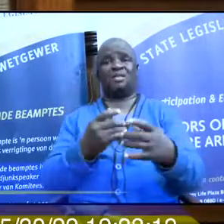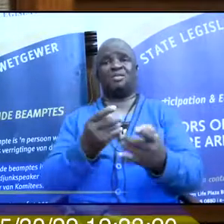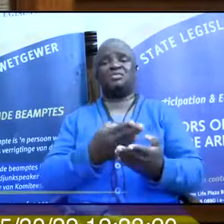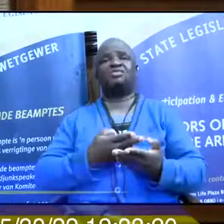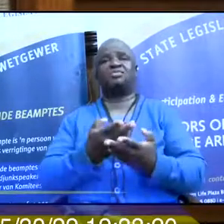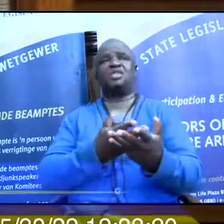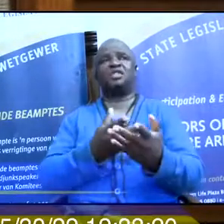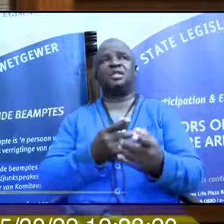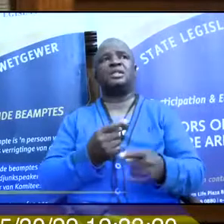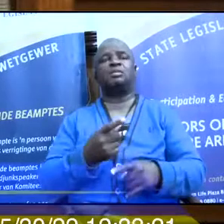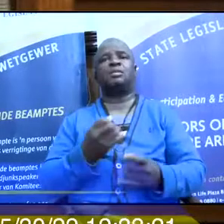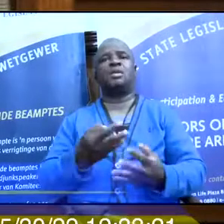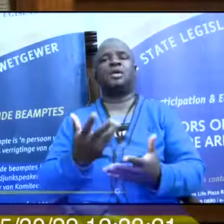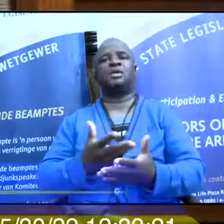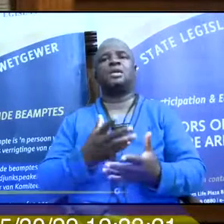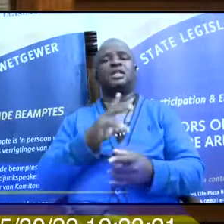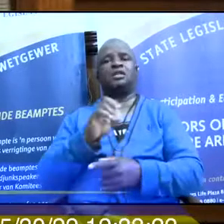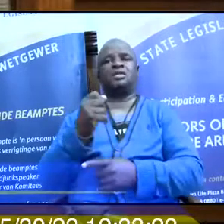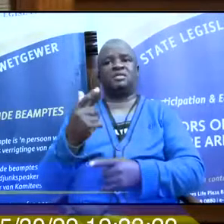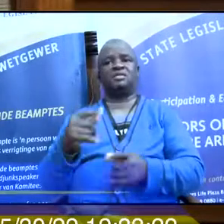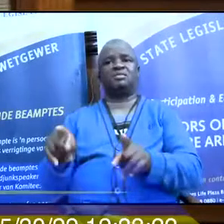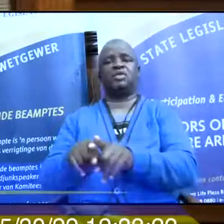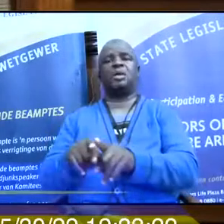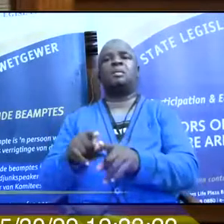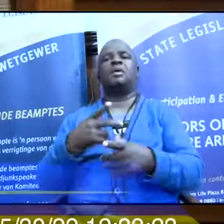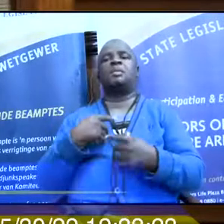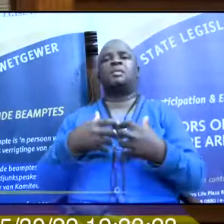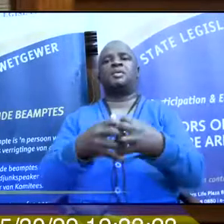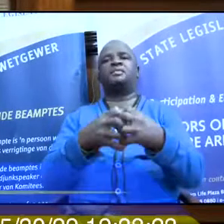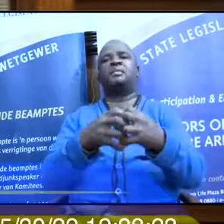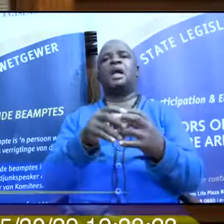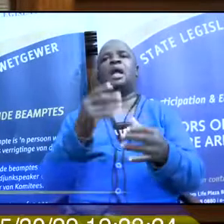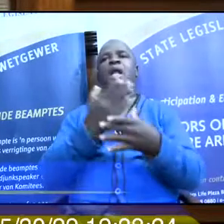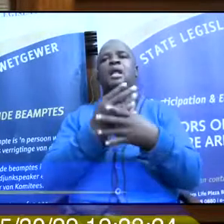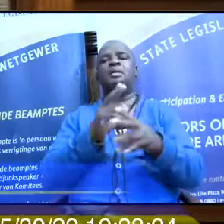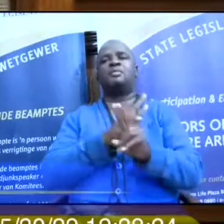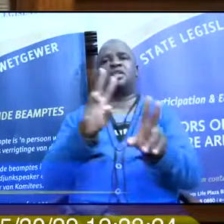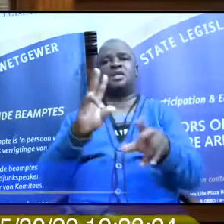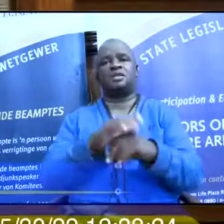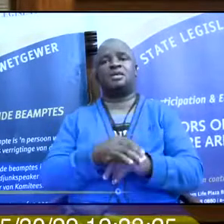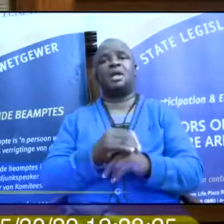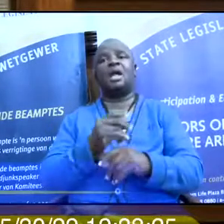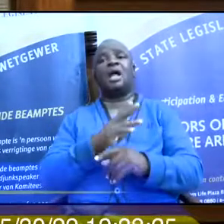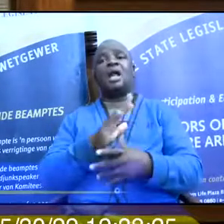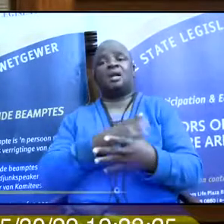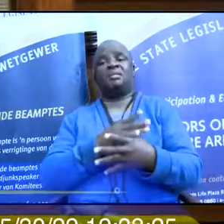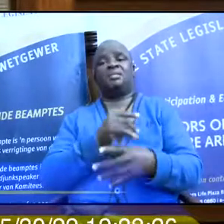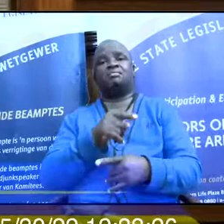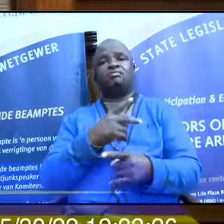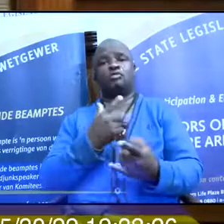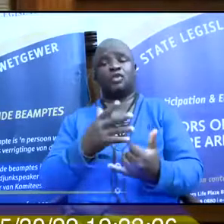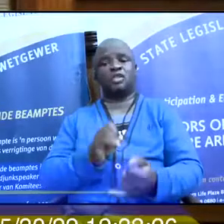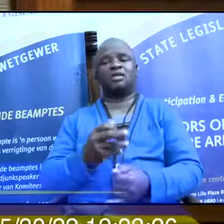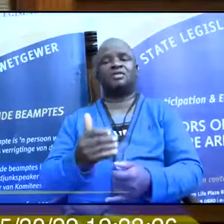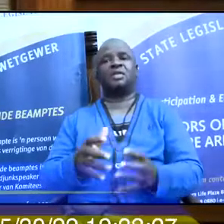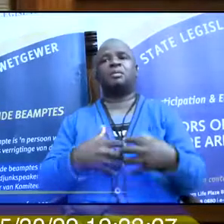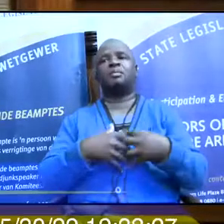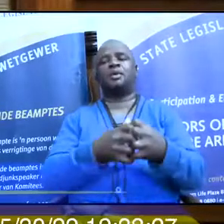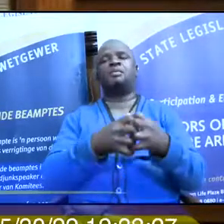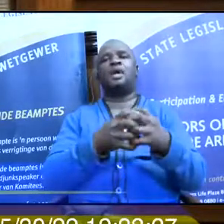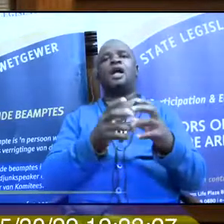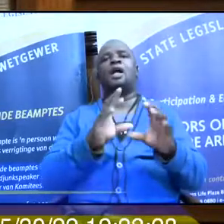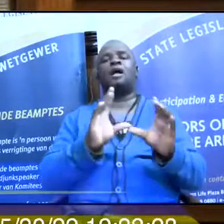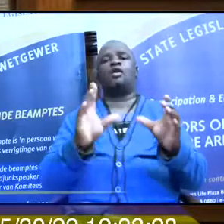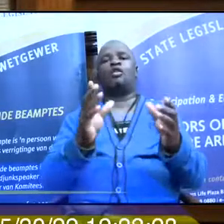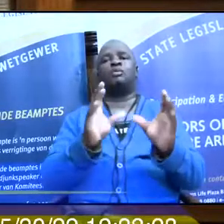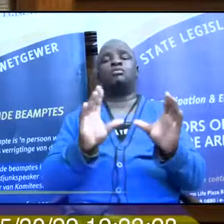south africa it is to ensure that there is a labor piece for these reasons we have seen in south africa the establishment of collective bargaining